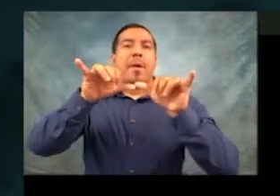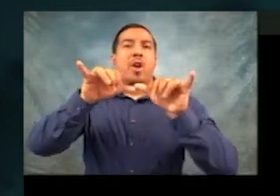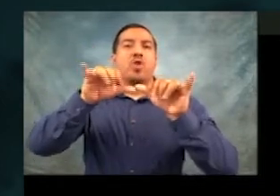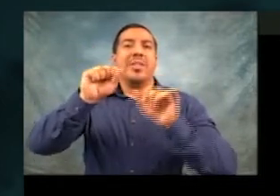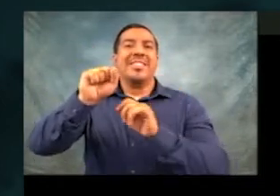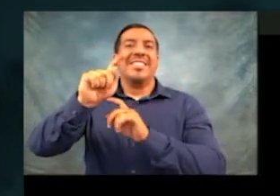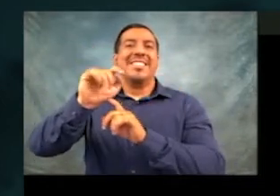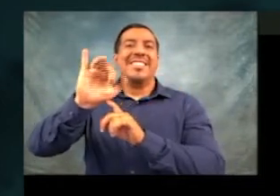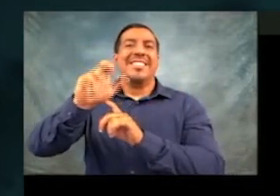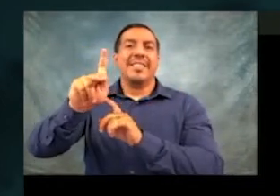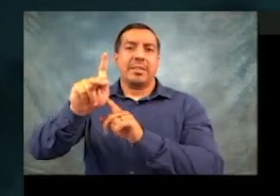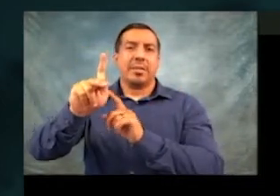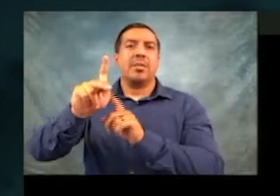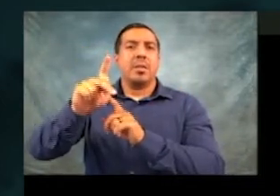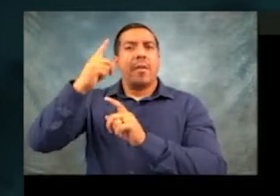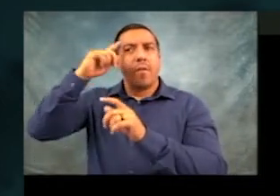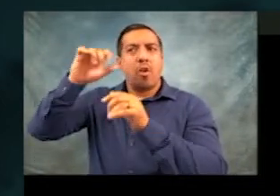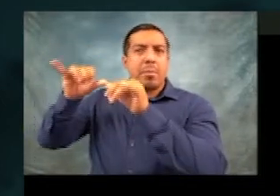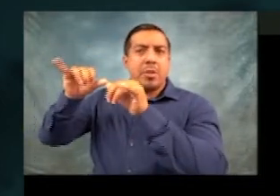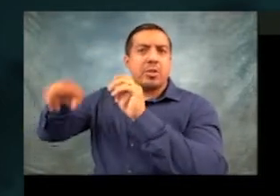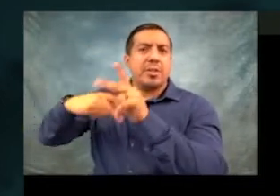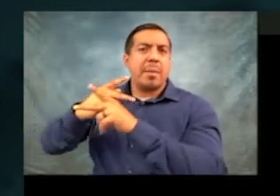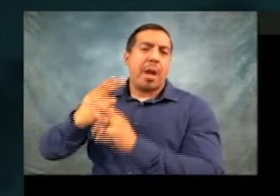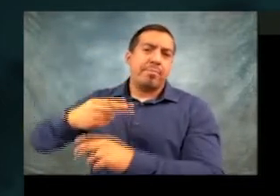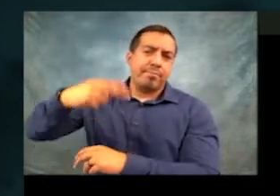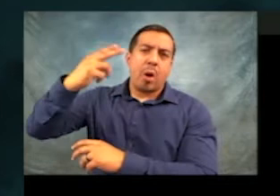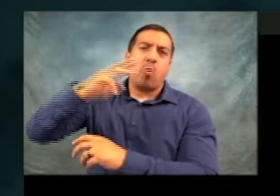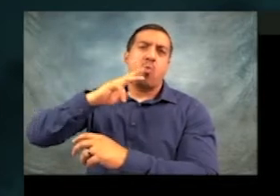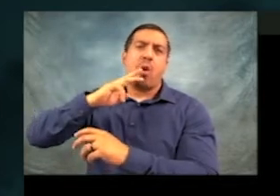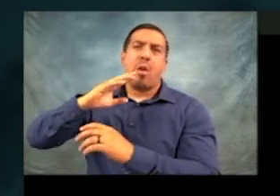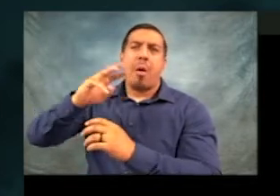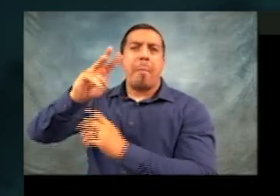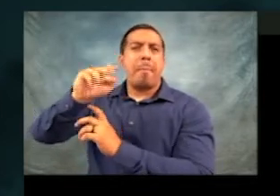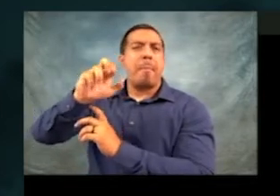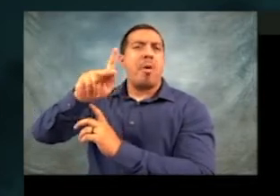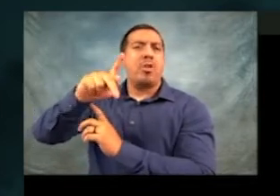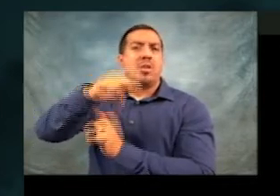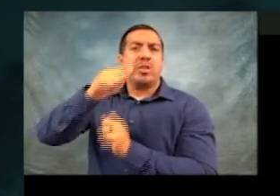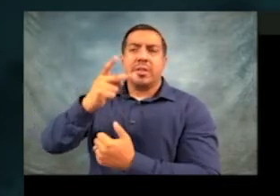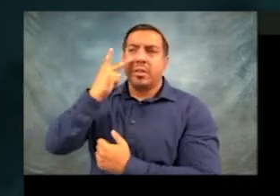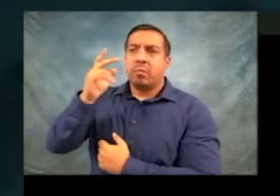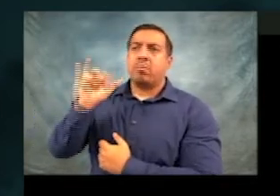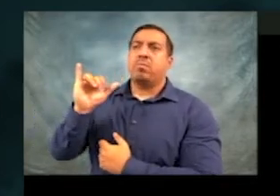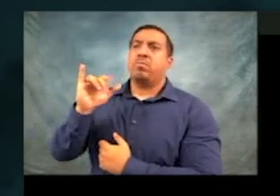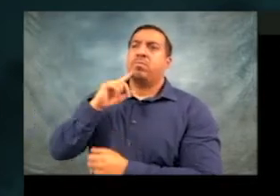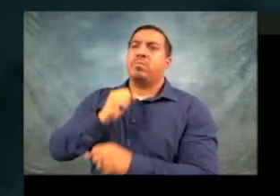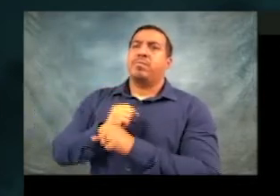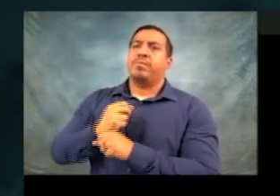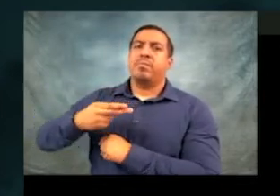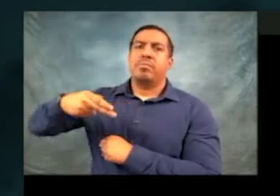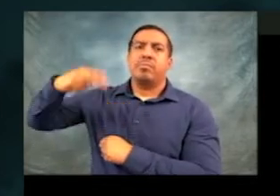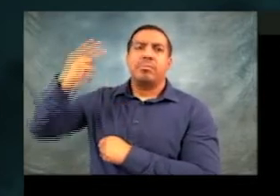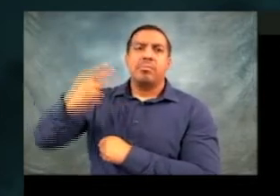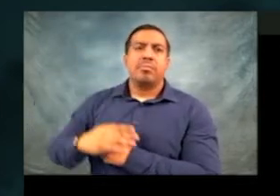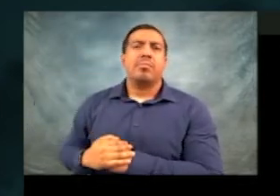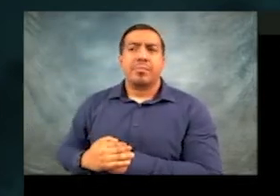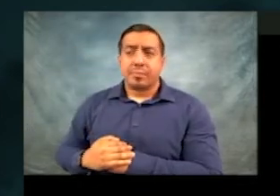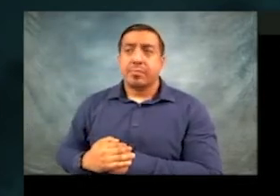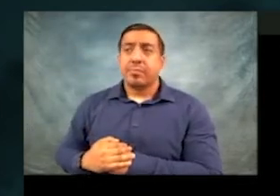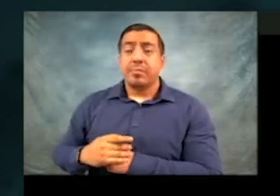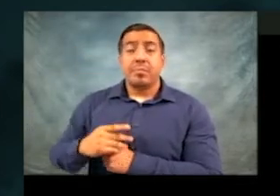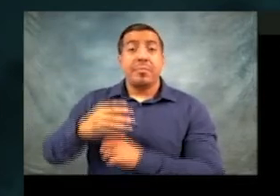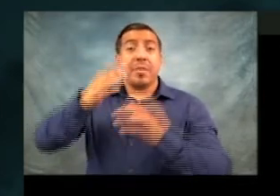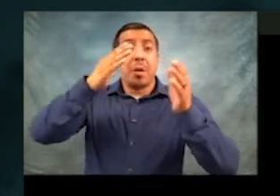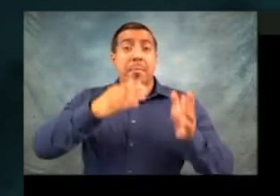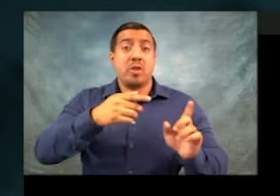for measuring these types of high water marks, and you get a sense of just how high it was. The analyst here,